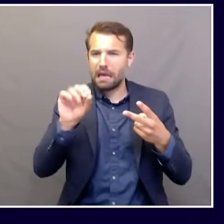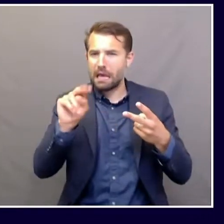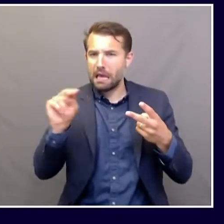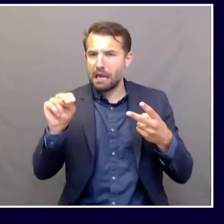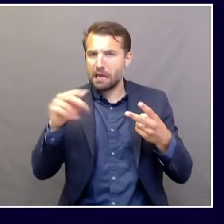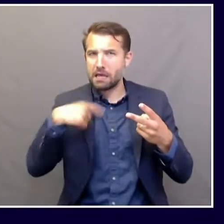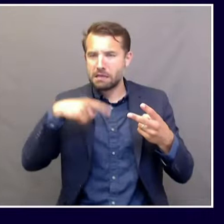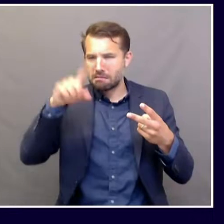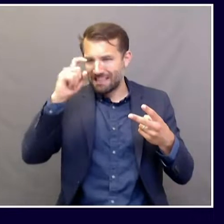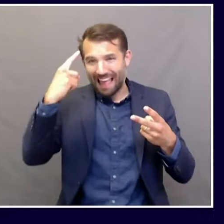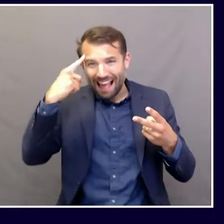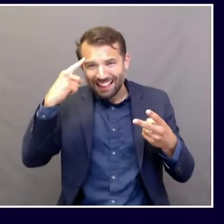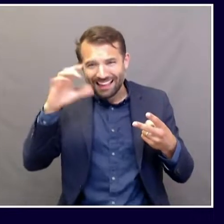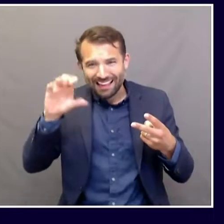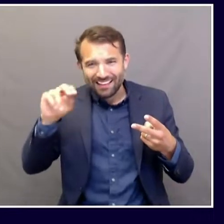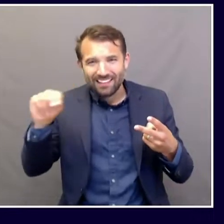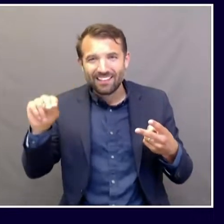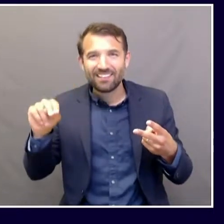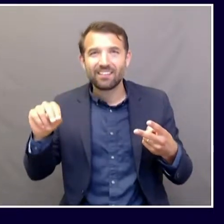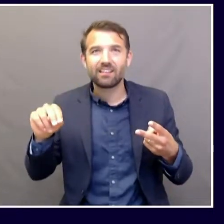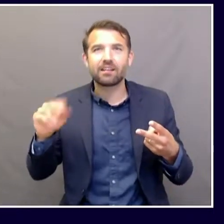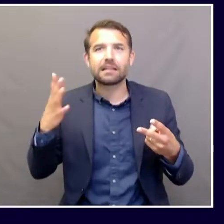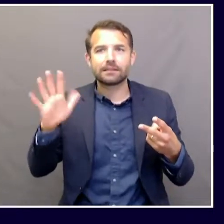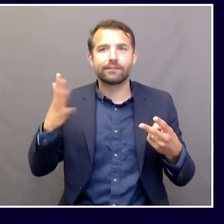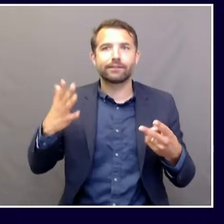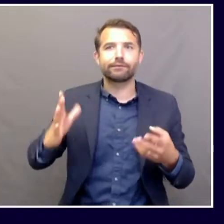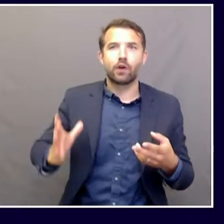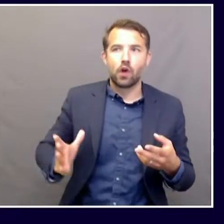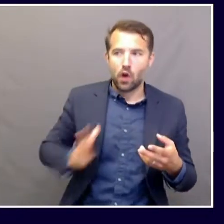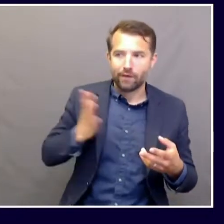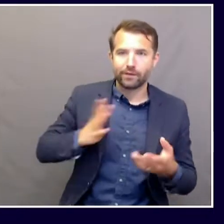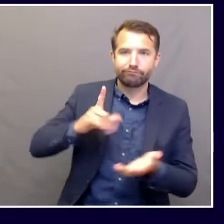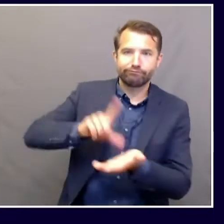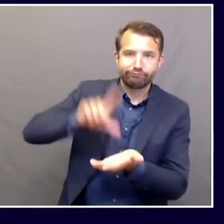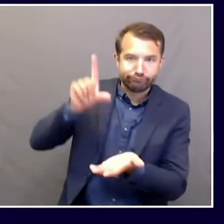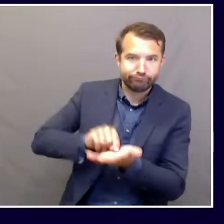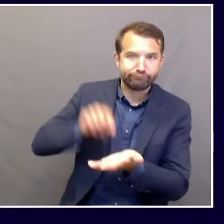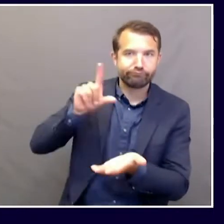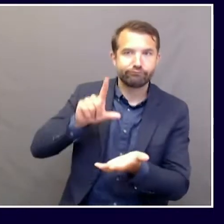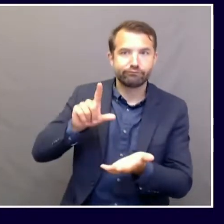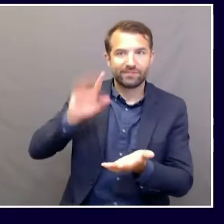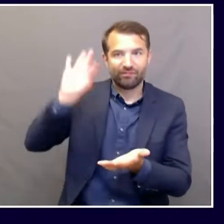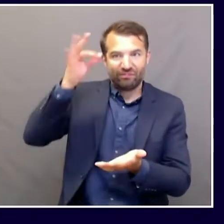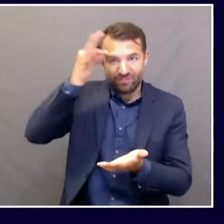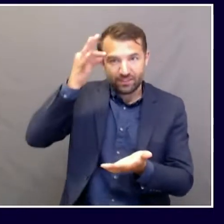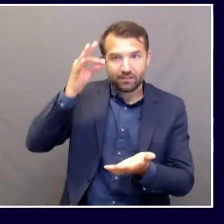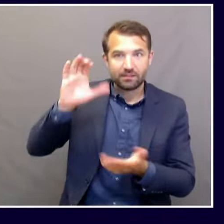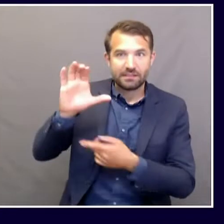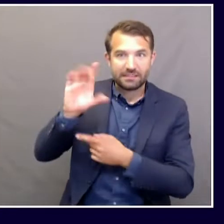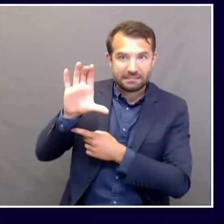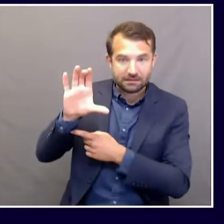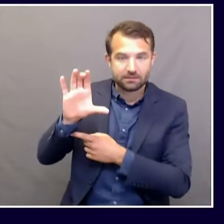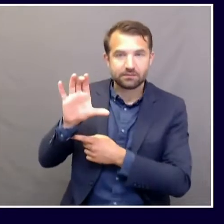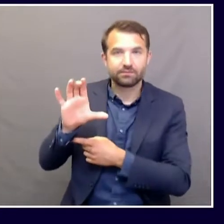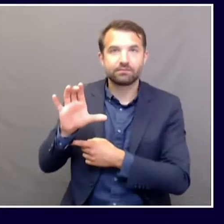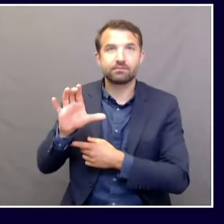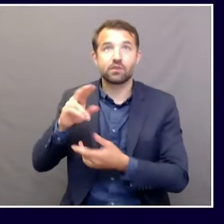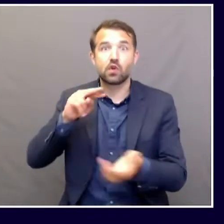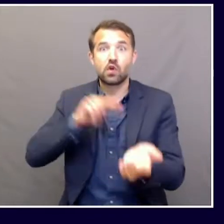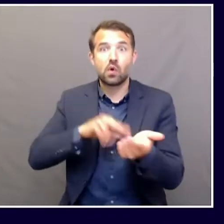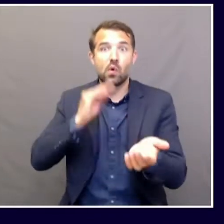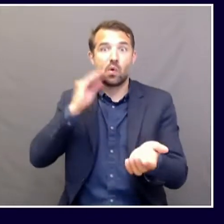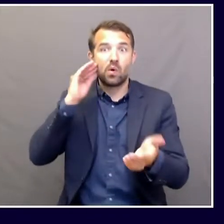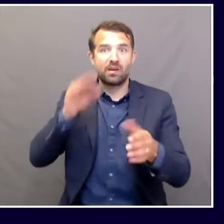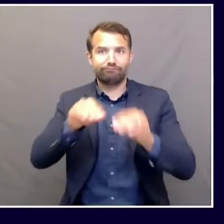journal, they have published write-ups of outbreaks that in nursing homes that were largely affecting the